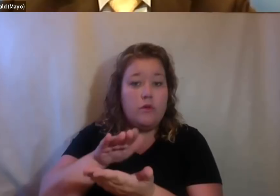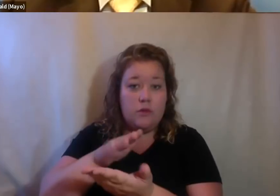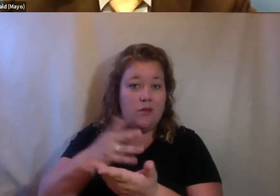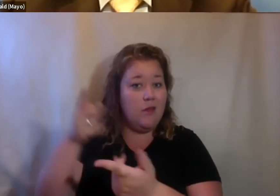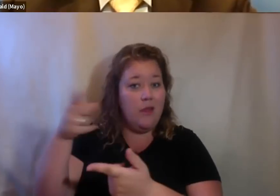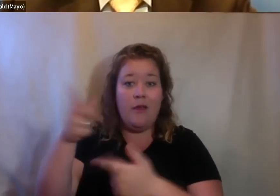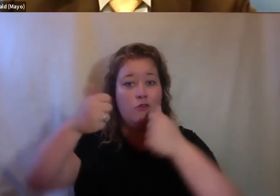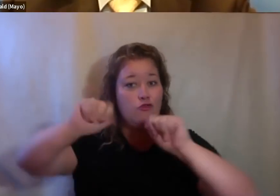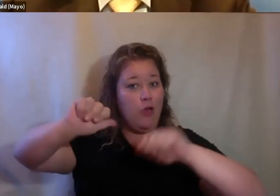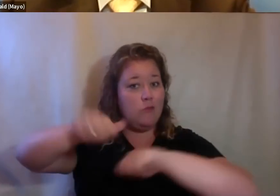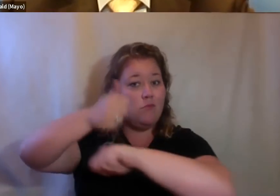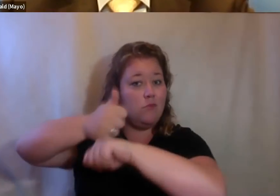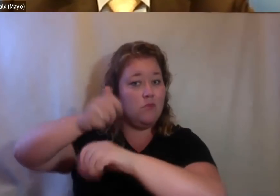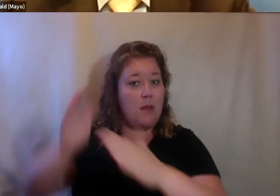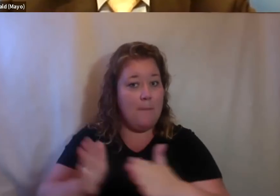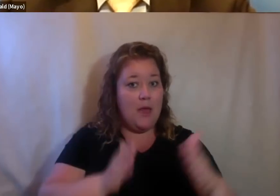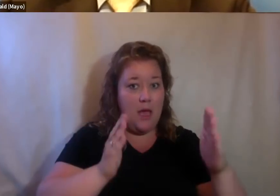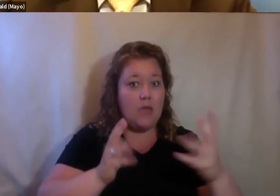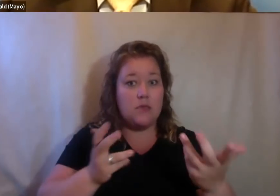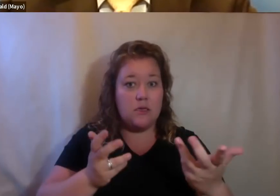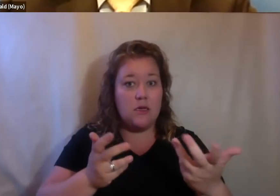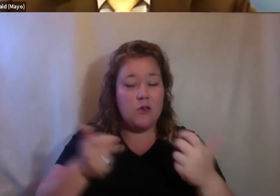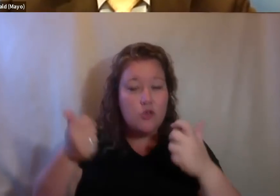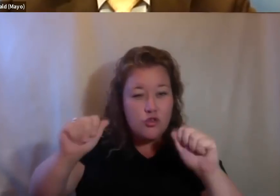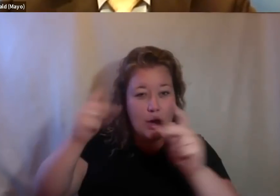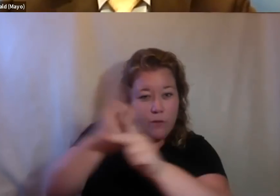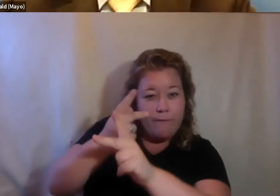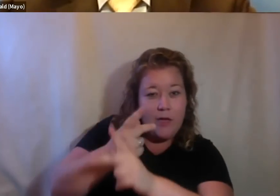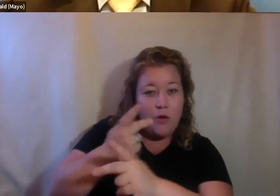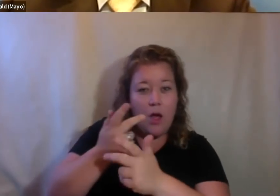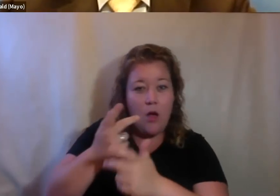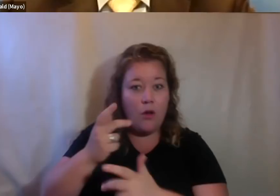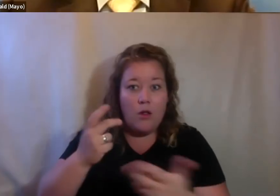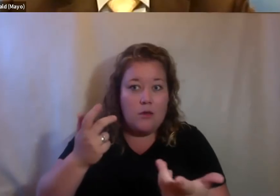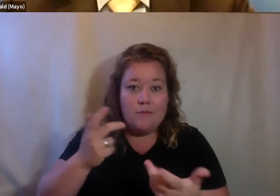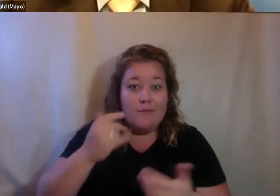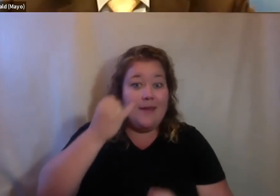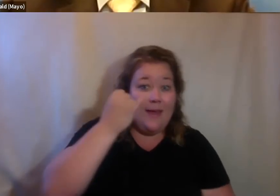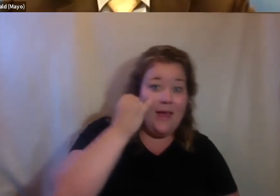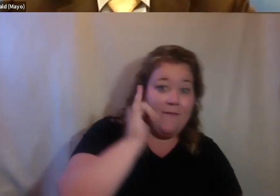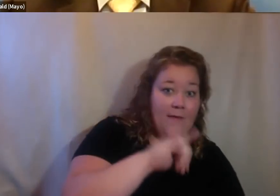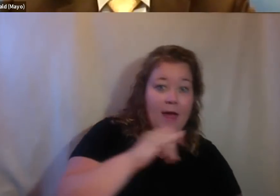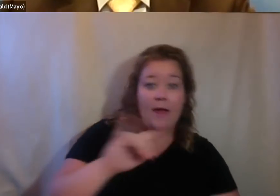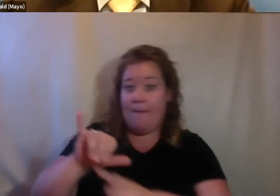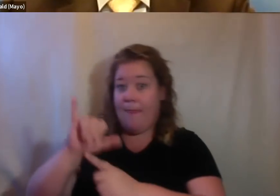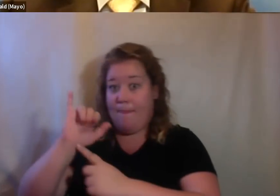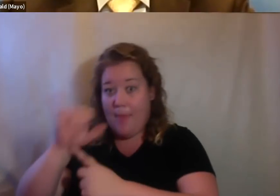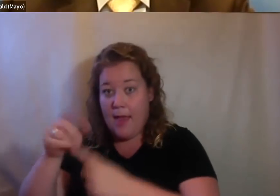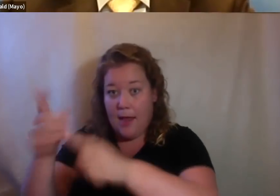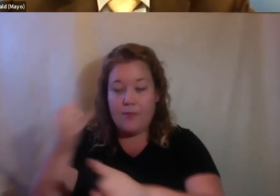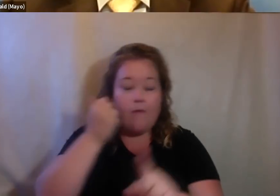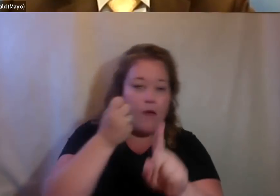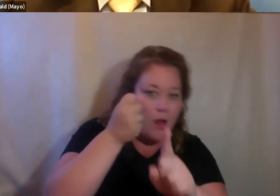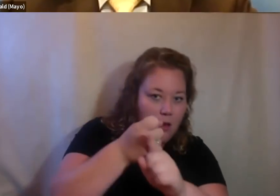set plans based upon something that is if then, if this, then that. And I just